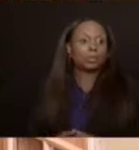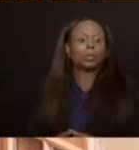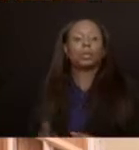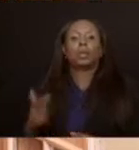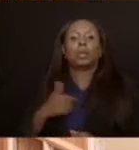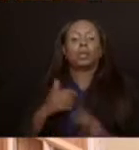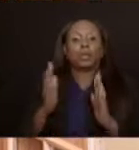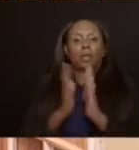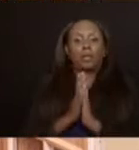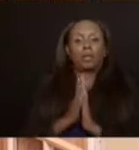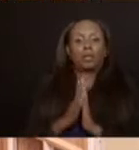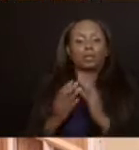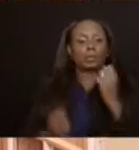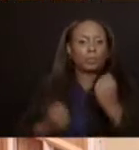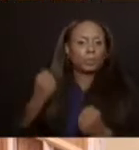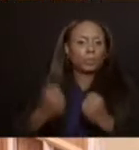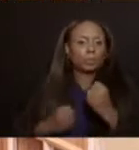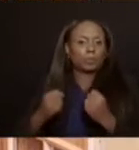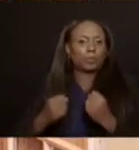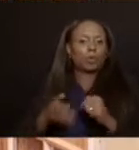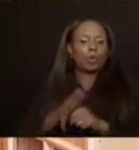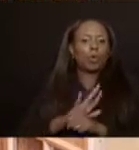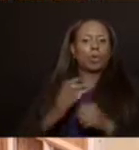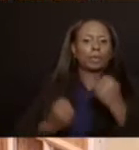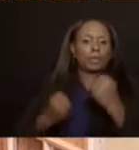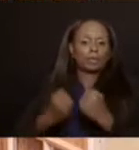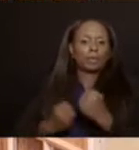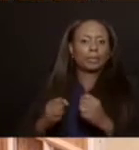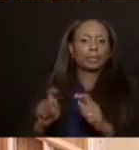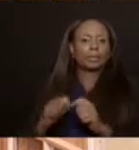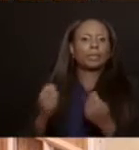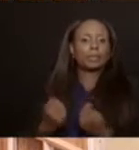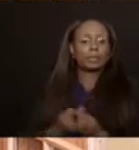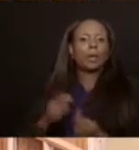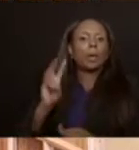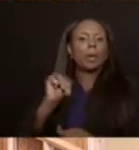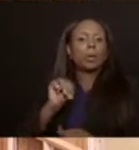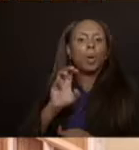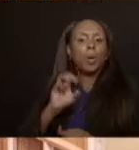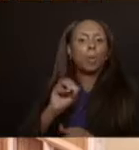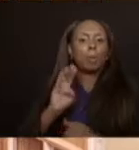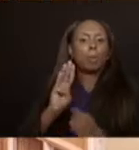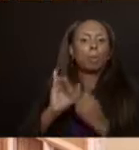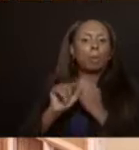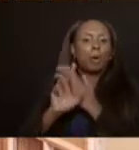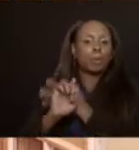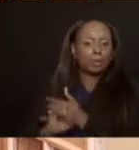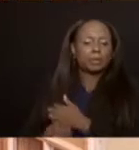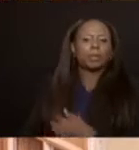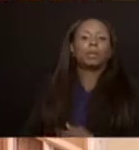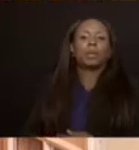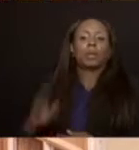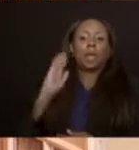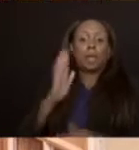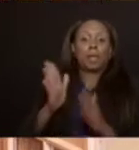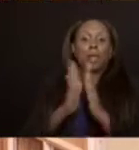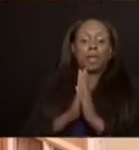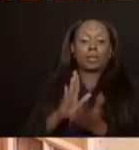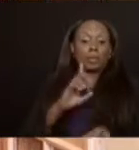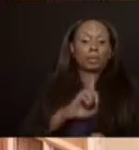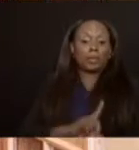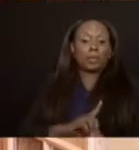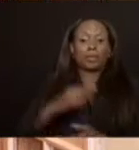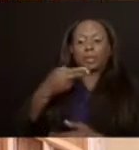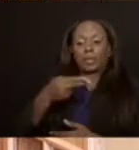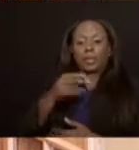vaccination team be resuscitated and that Dr. Hilary Moore lead the team for us with private